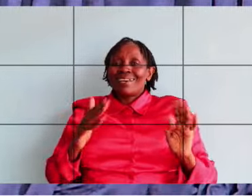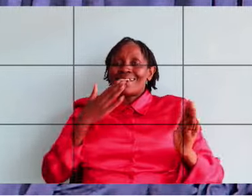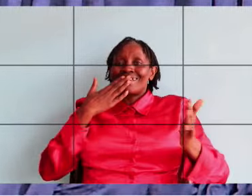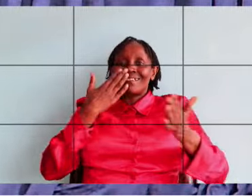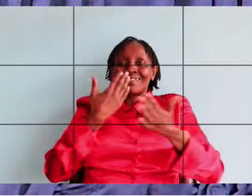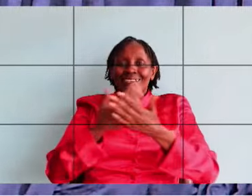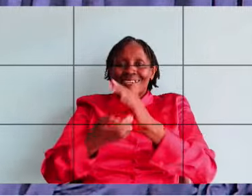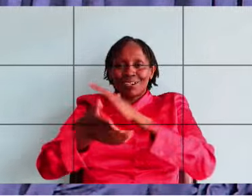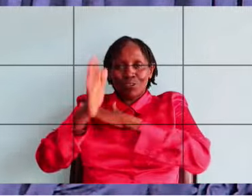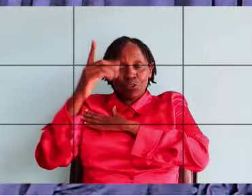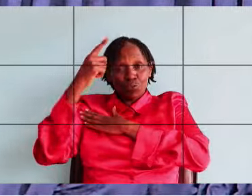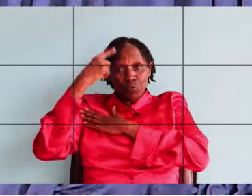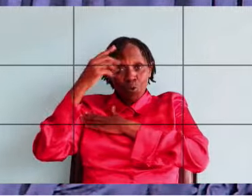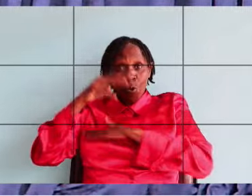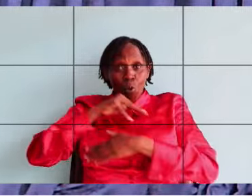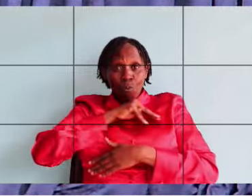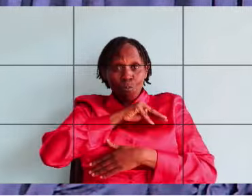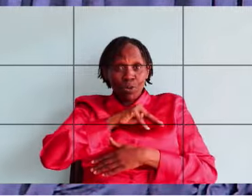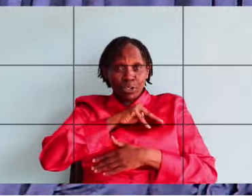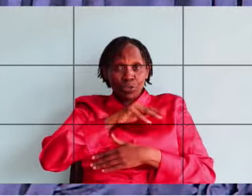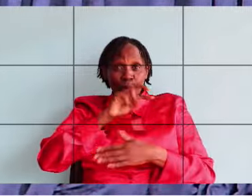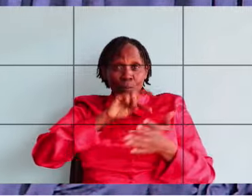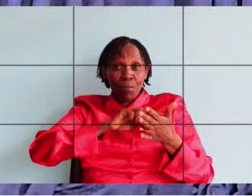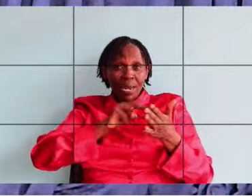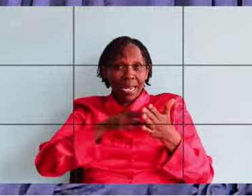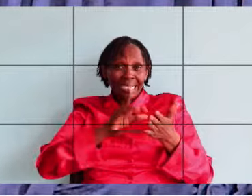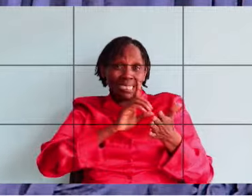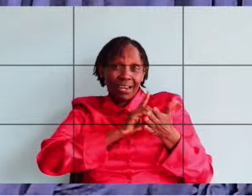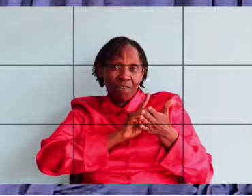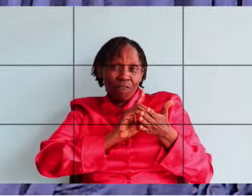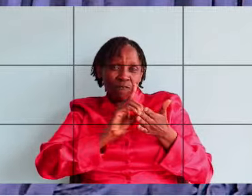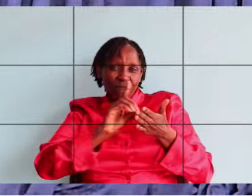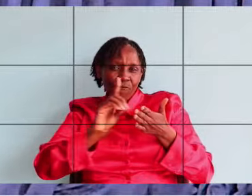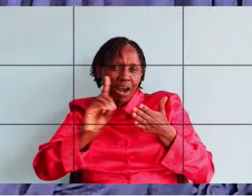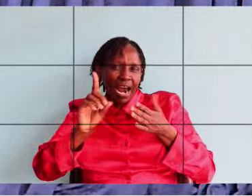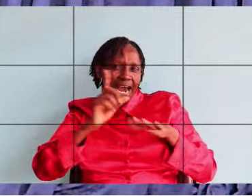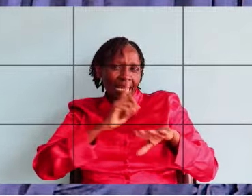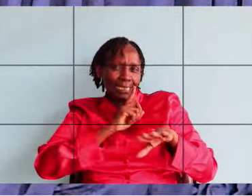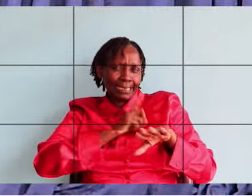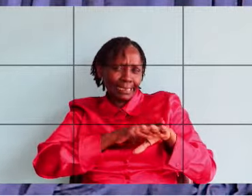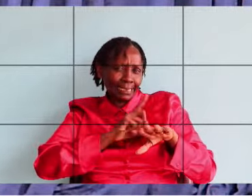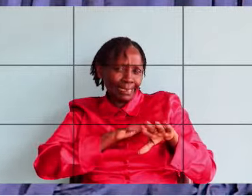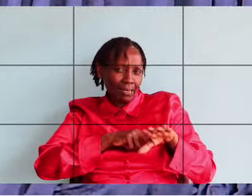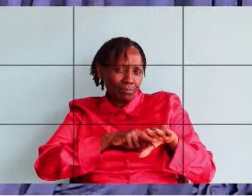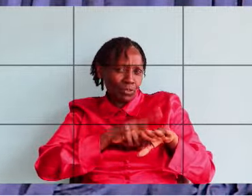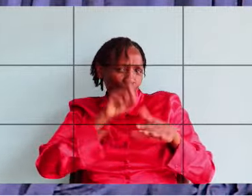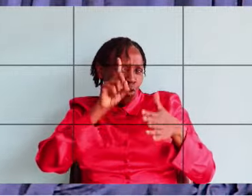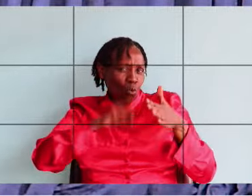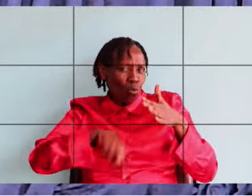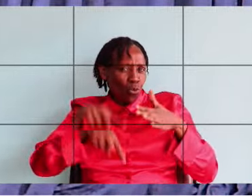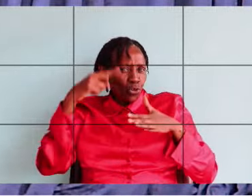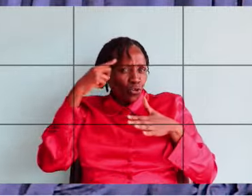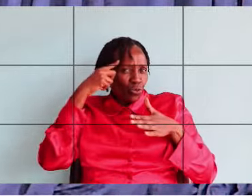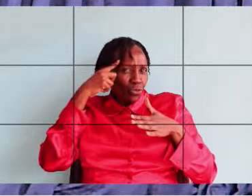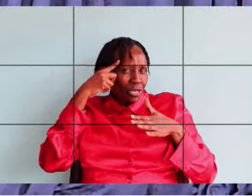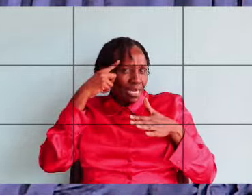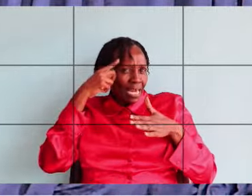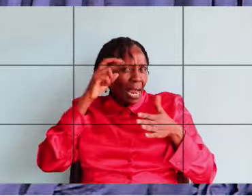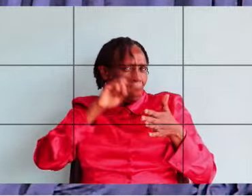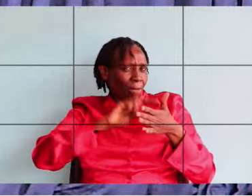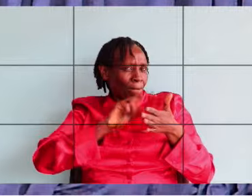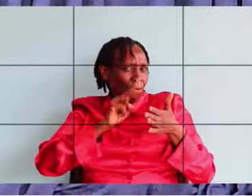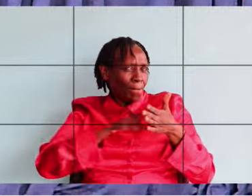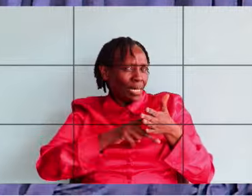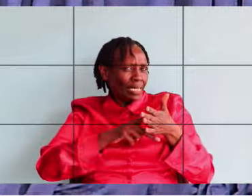mission because it was like a defining moment. It was really, what we have been thinking and praying about was actually defined at